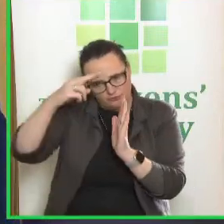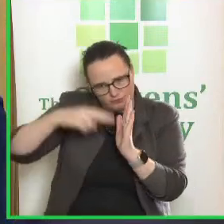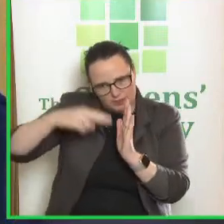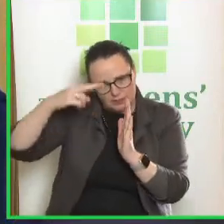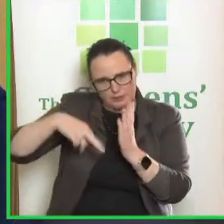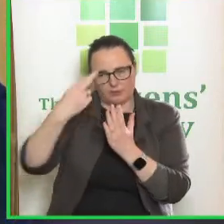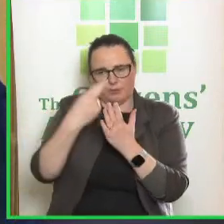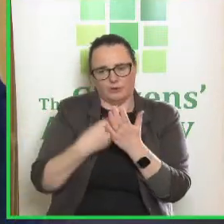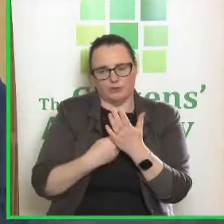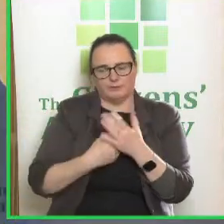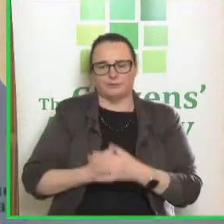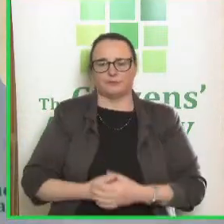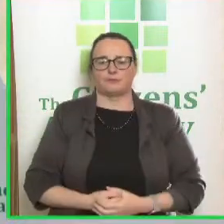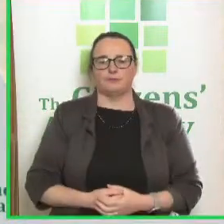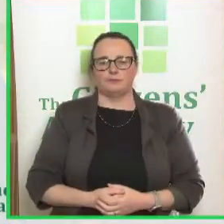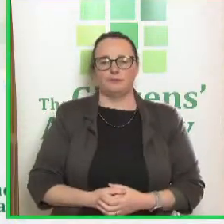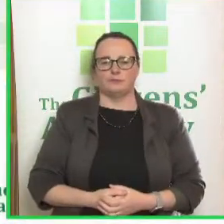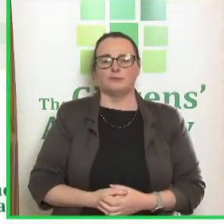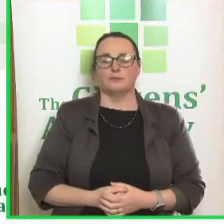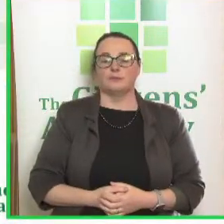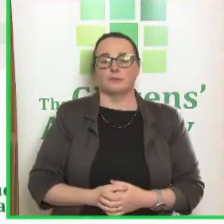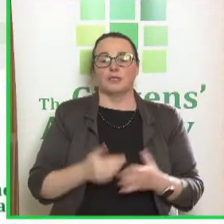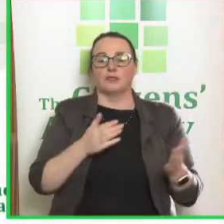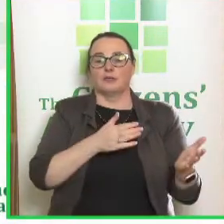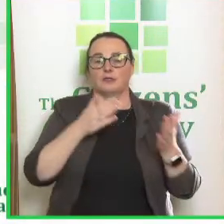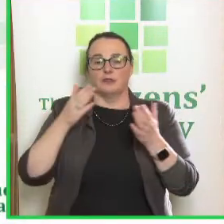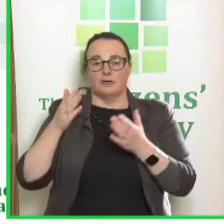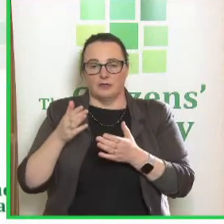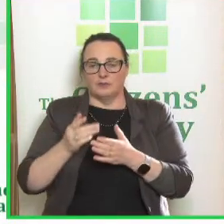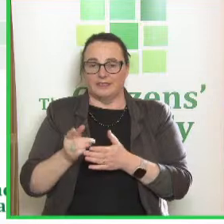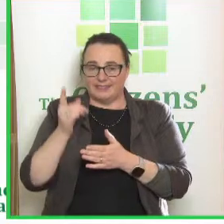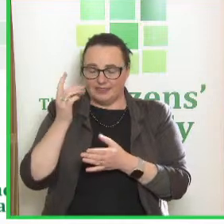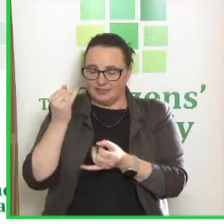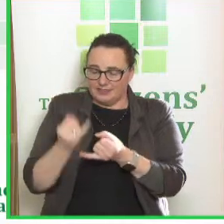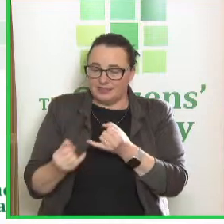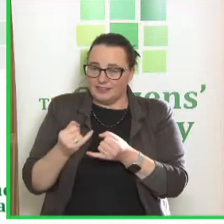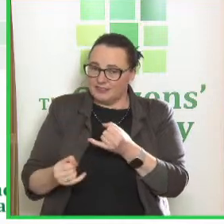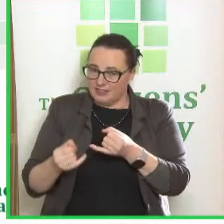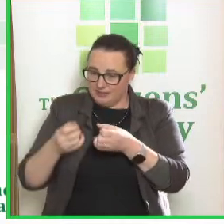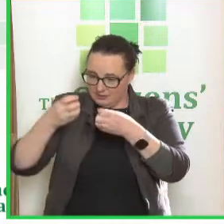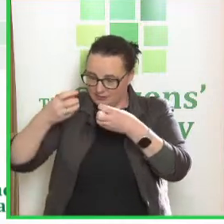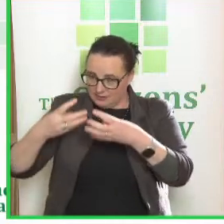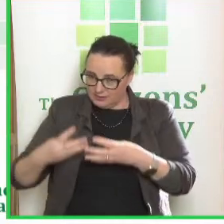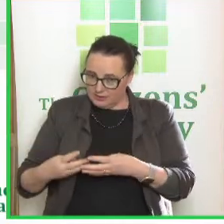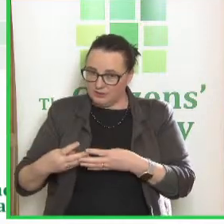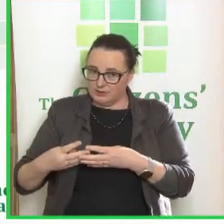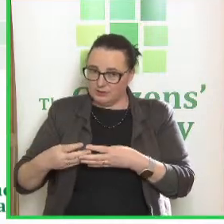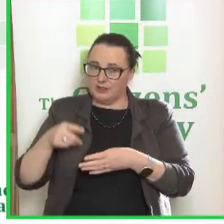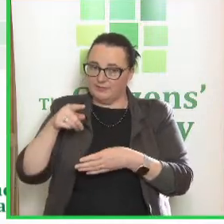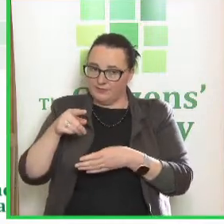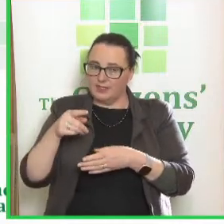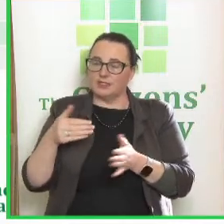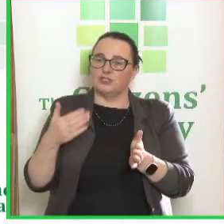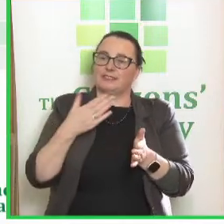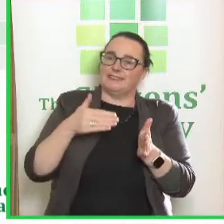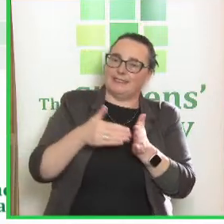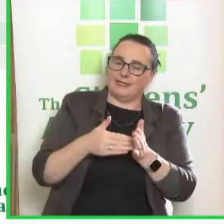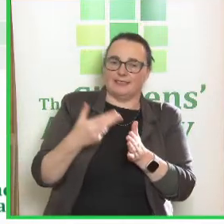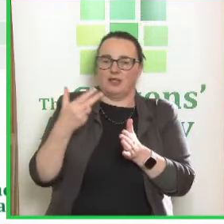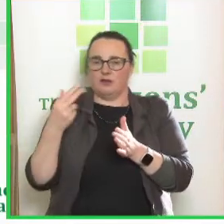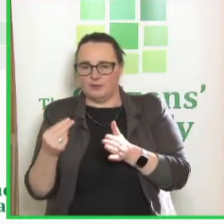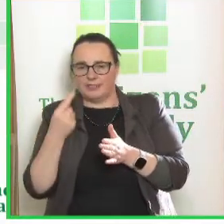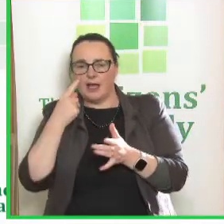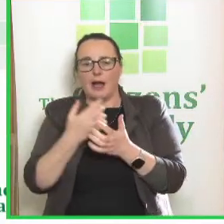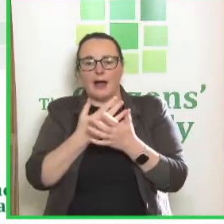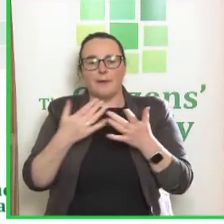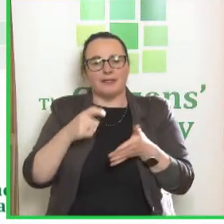the recommendations. We also have published, as I said, the detailed accounts of the results, so it's not just a yes or no. You can see how many people